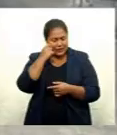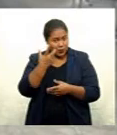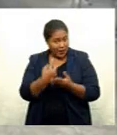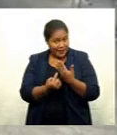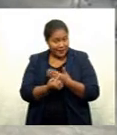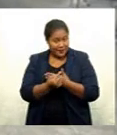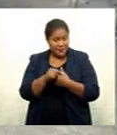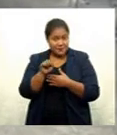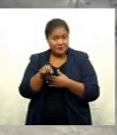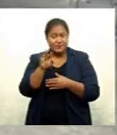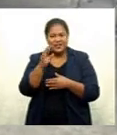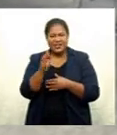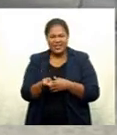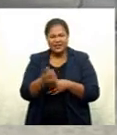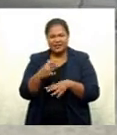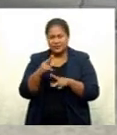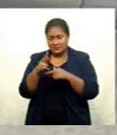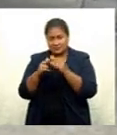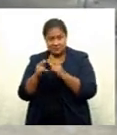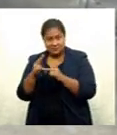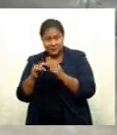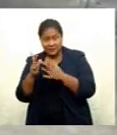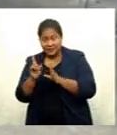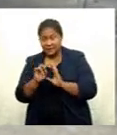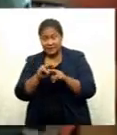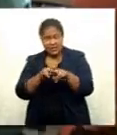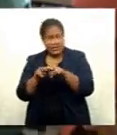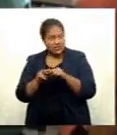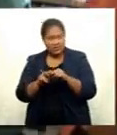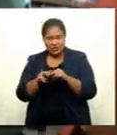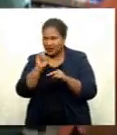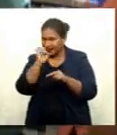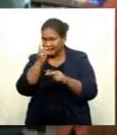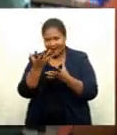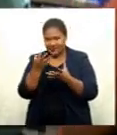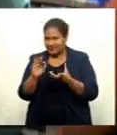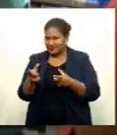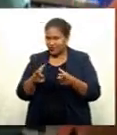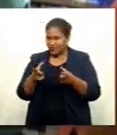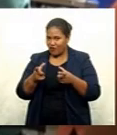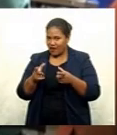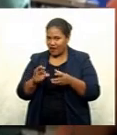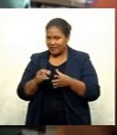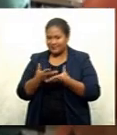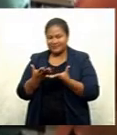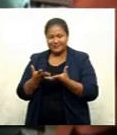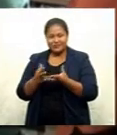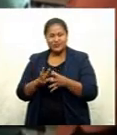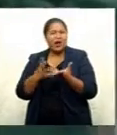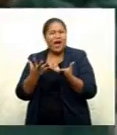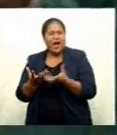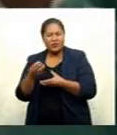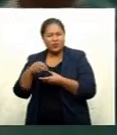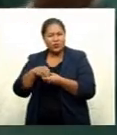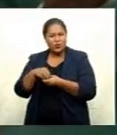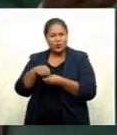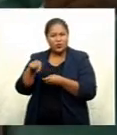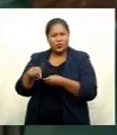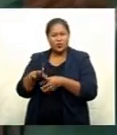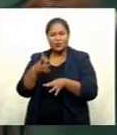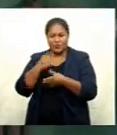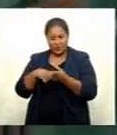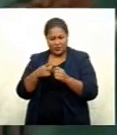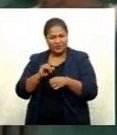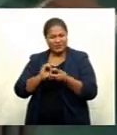the infrastructure in Fiji will not be able to respond to the crisis at hand.